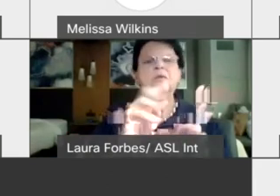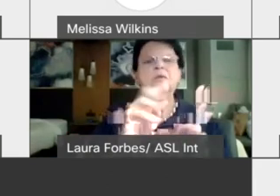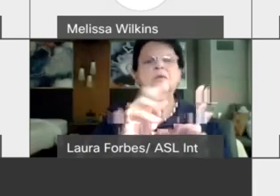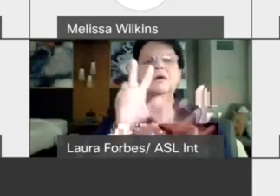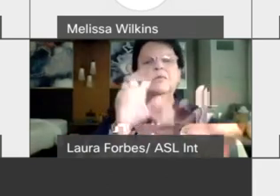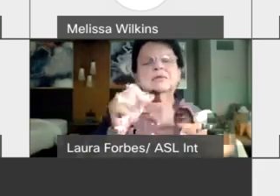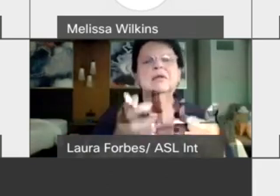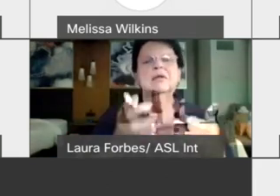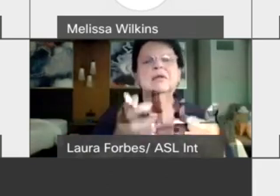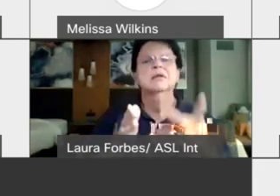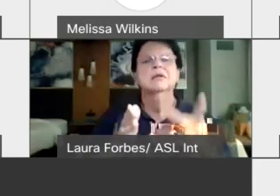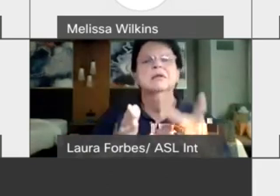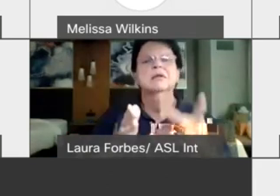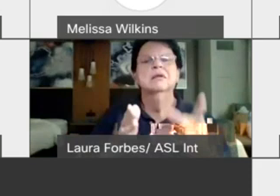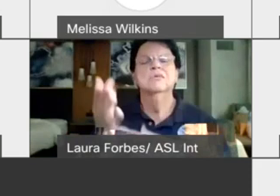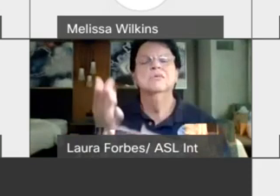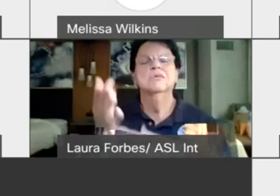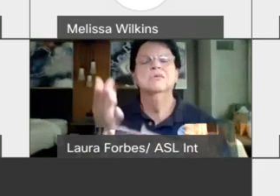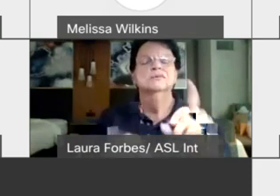go through some questions.